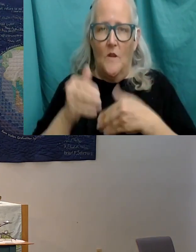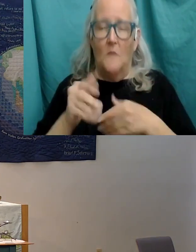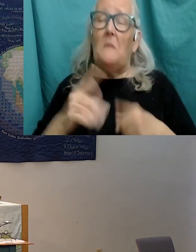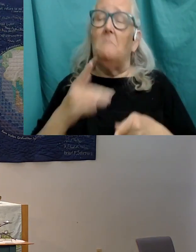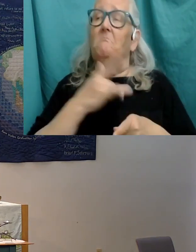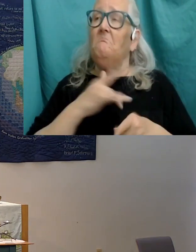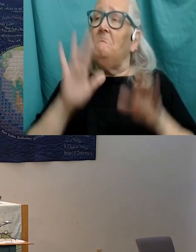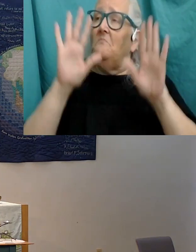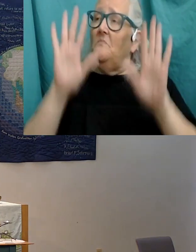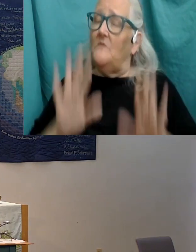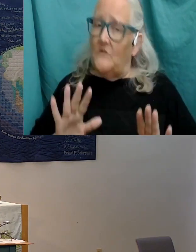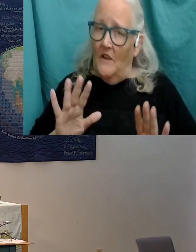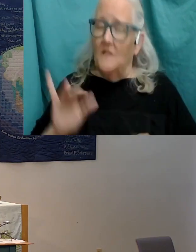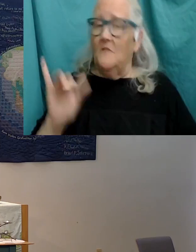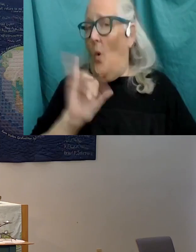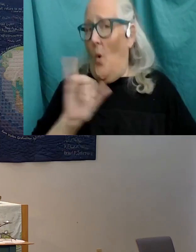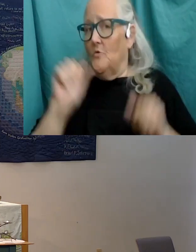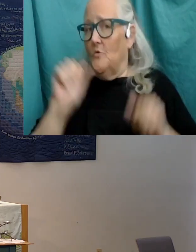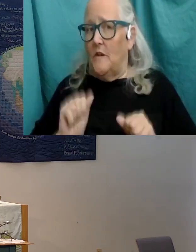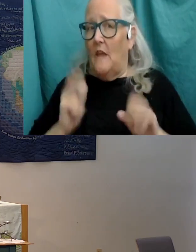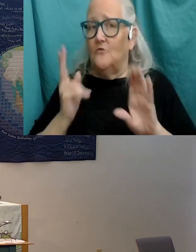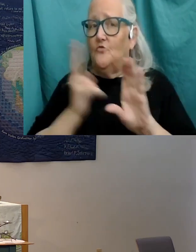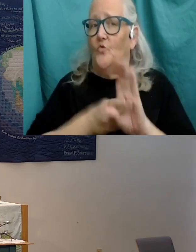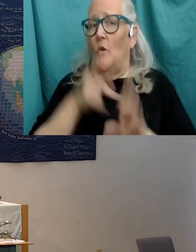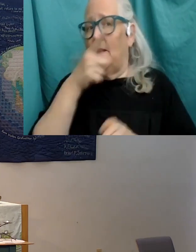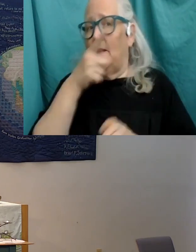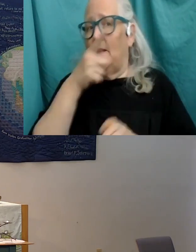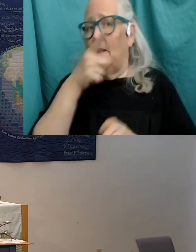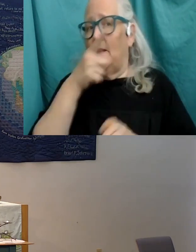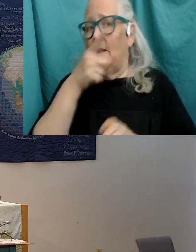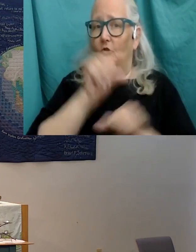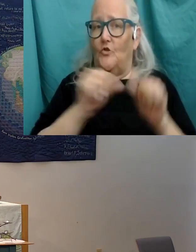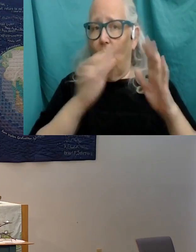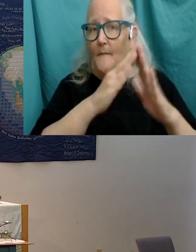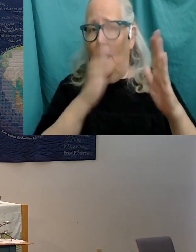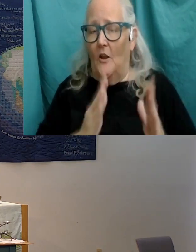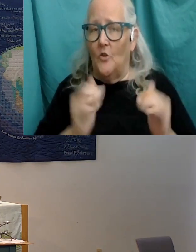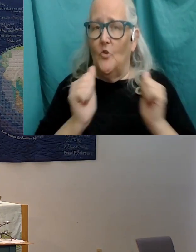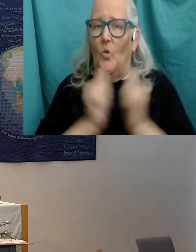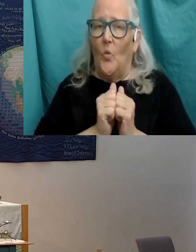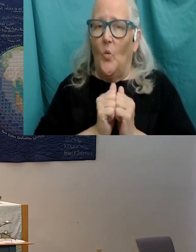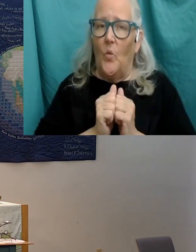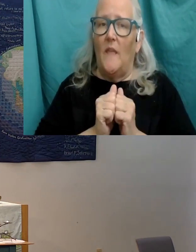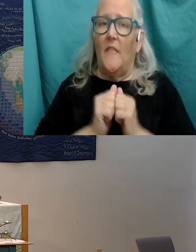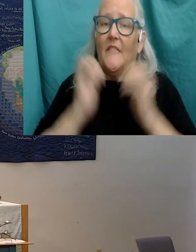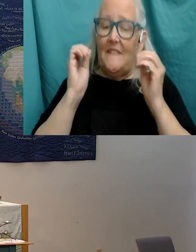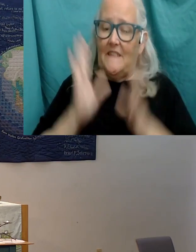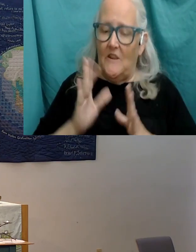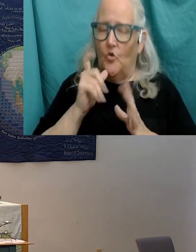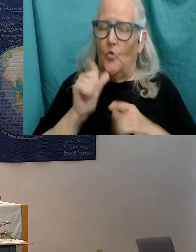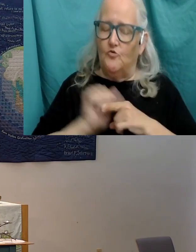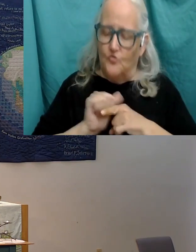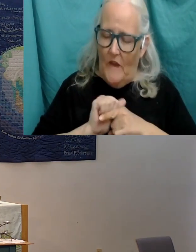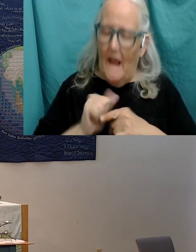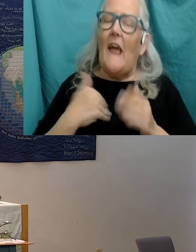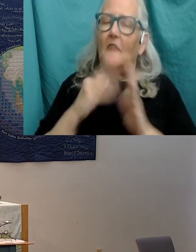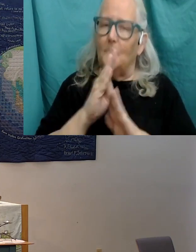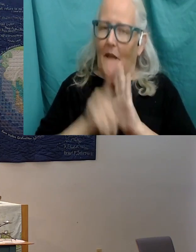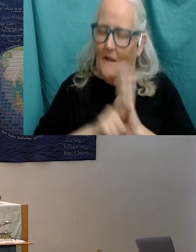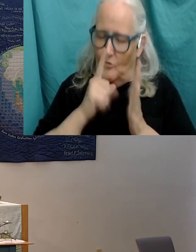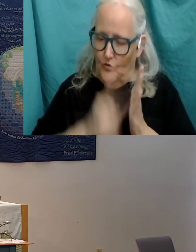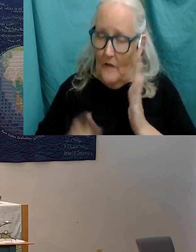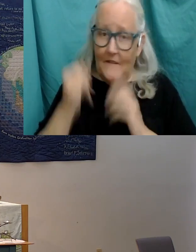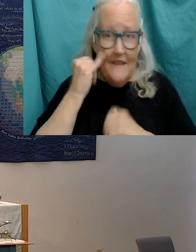us in the fellowship house with trained and background check teachers. If you are a kid or teen and you would like to go to the